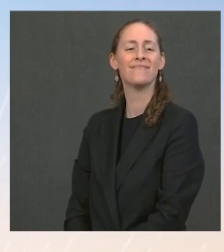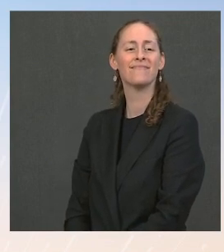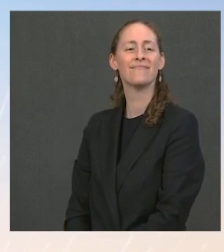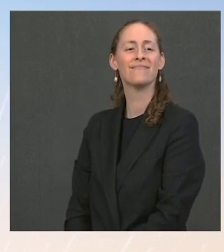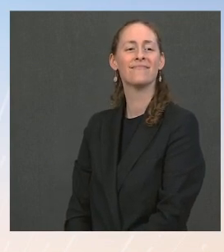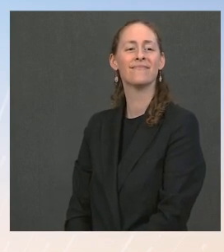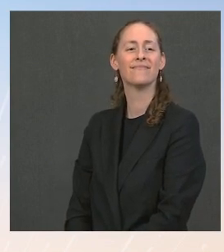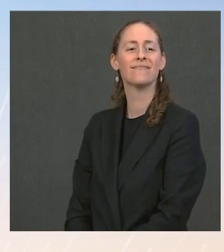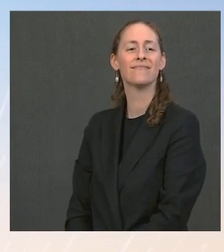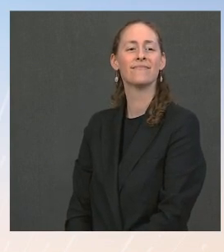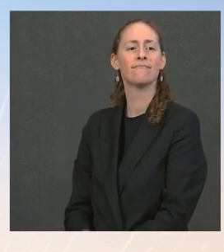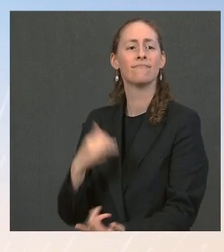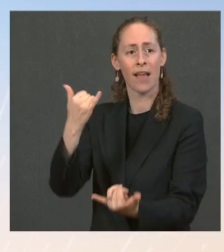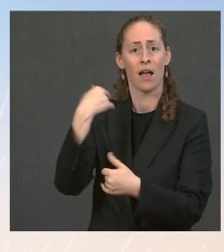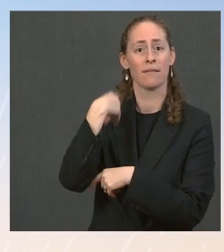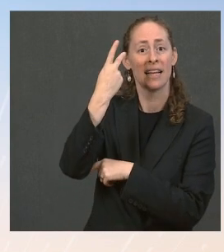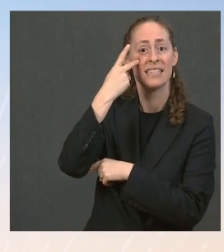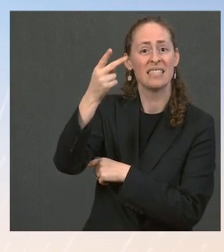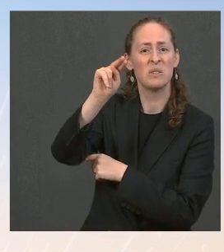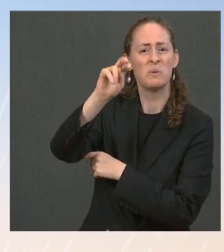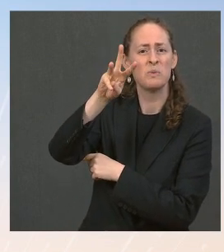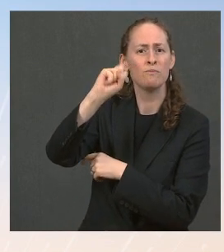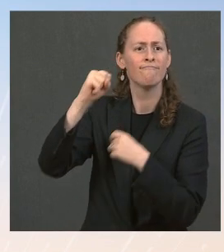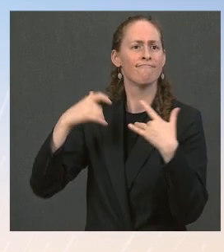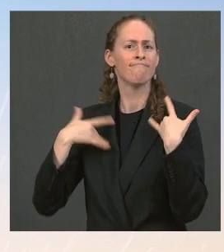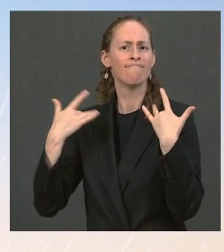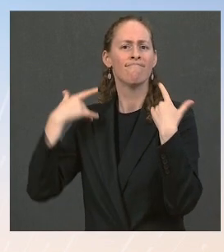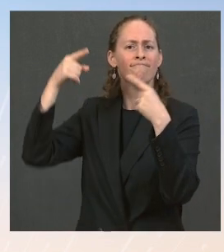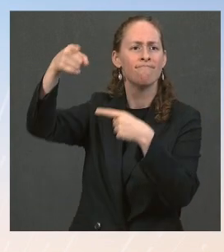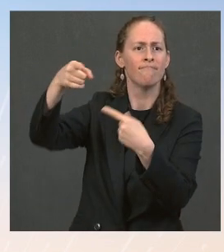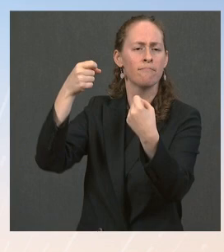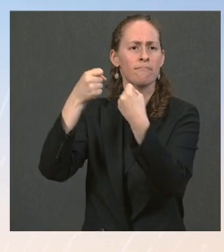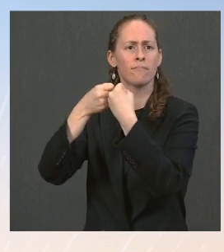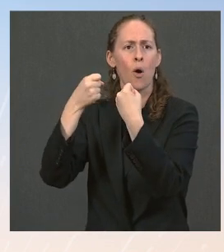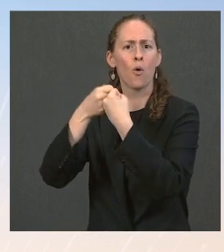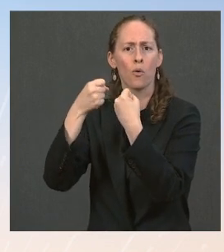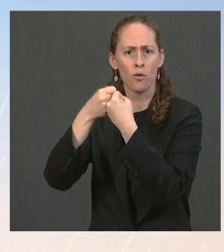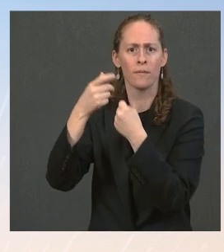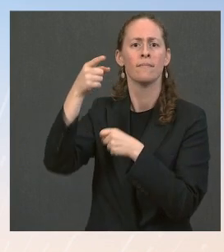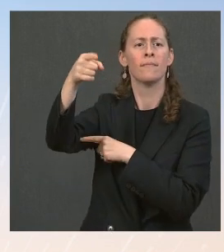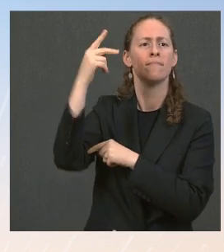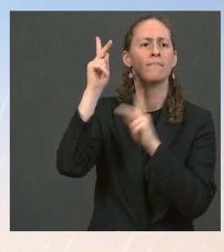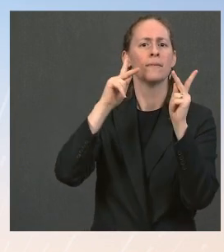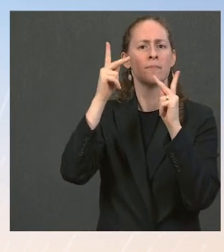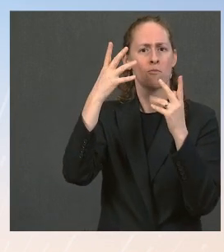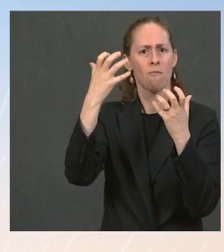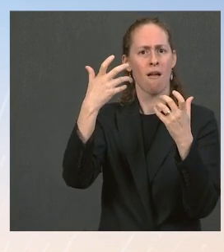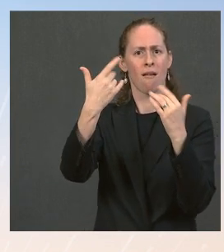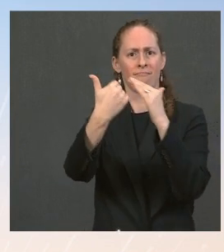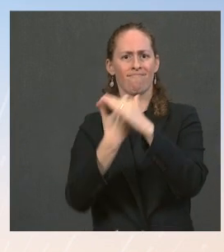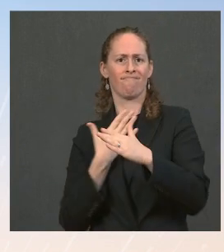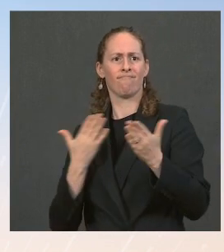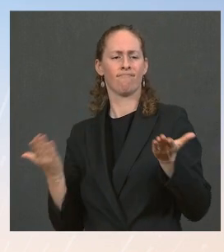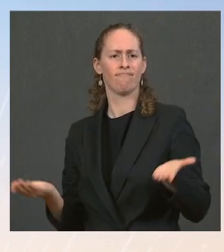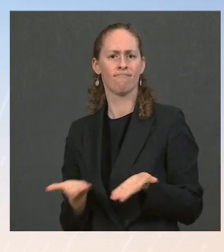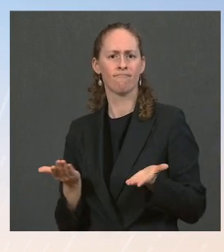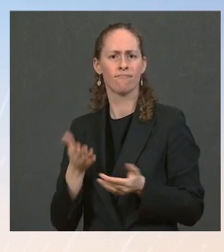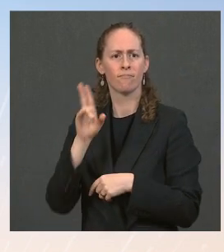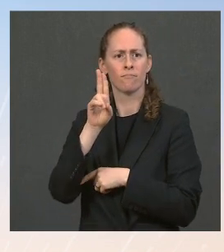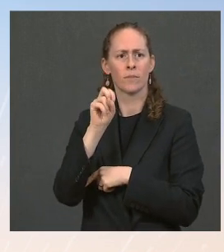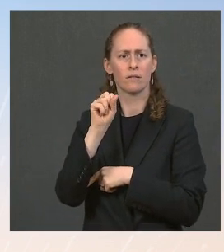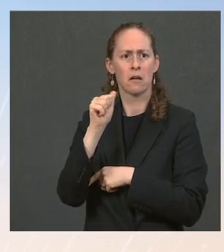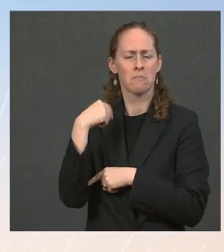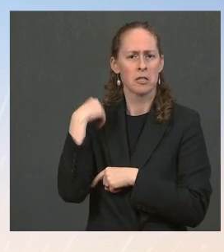many patients are being released into the United States. Can you clarify why they're not being placed on expulsion flights to